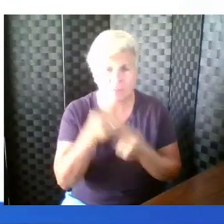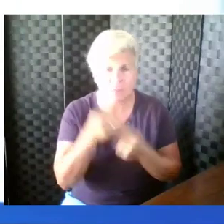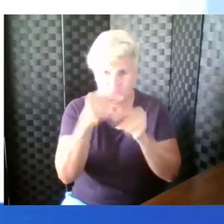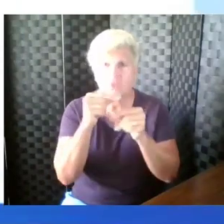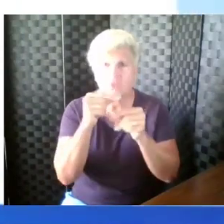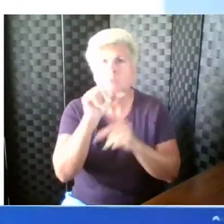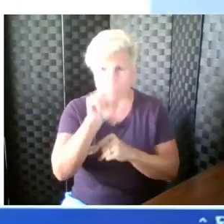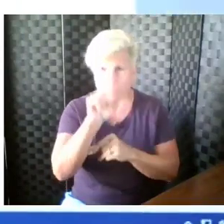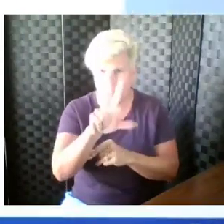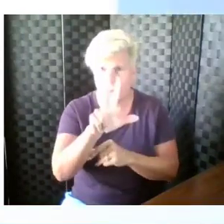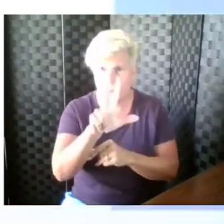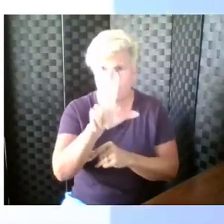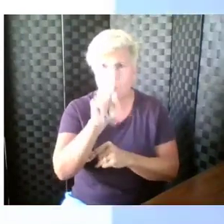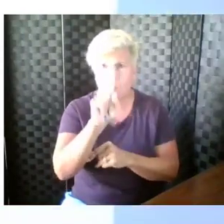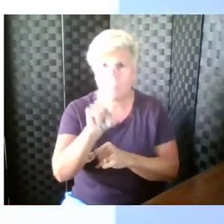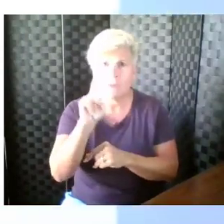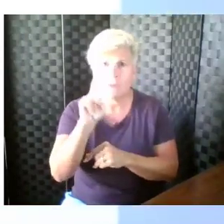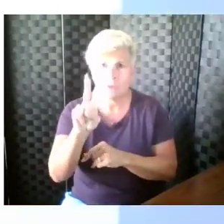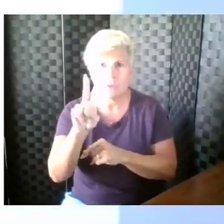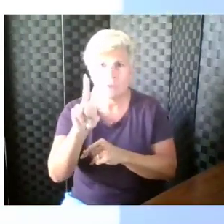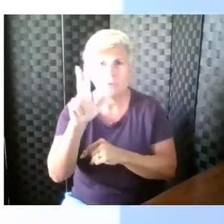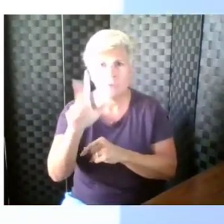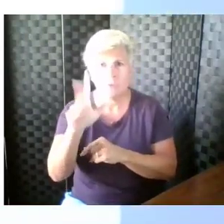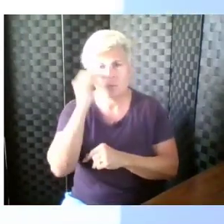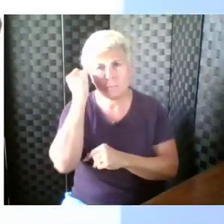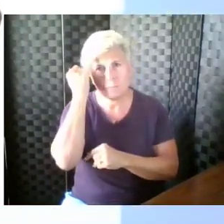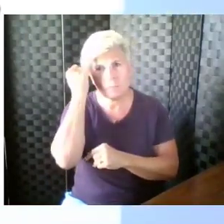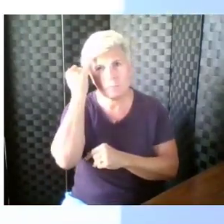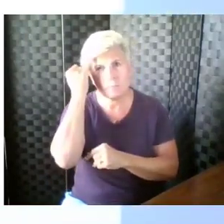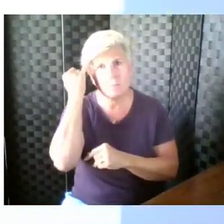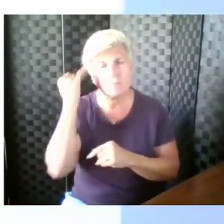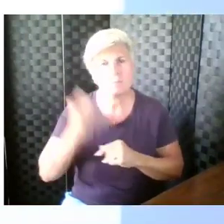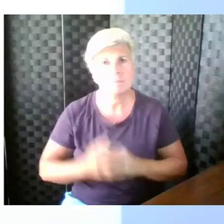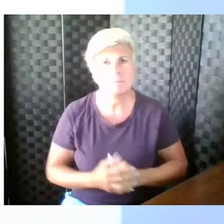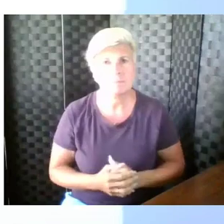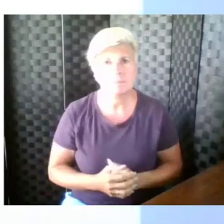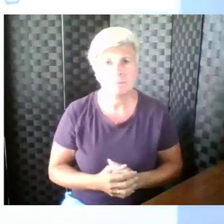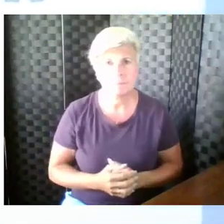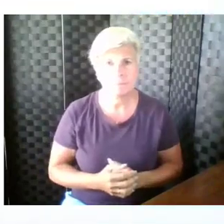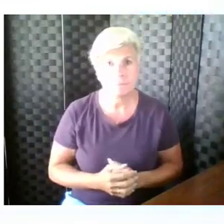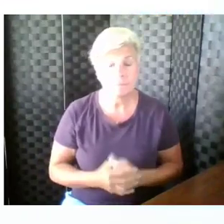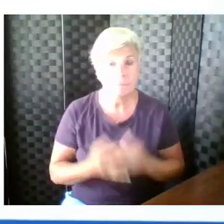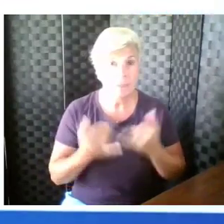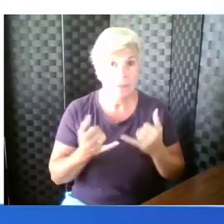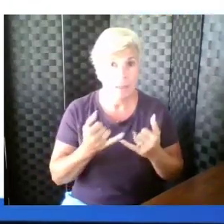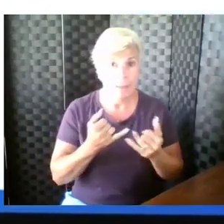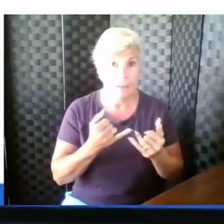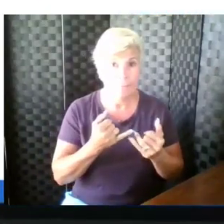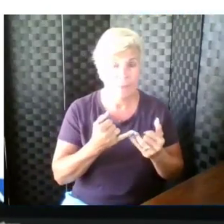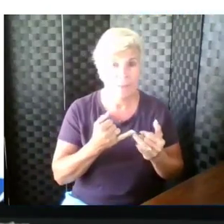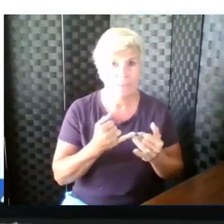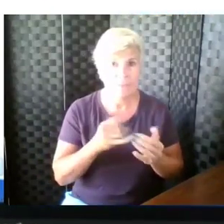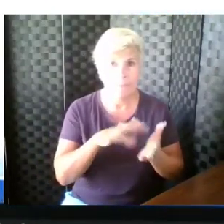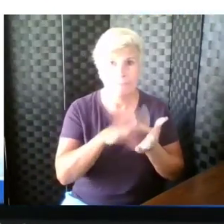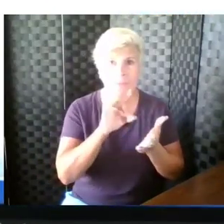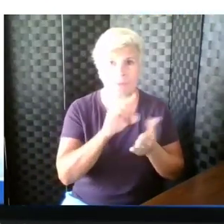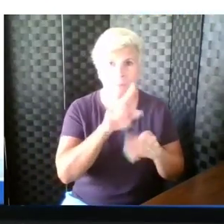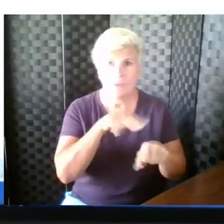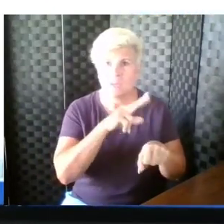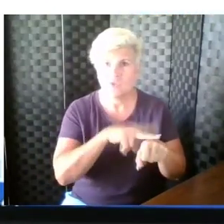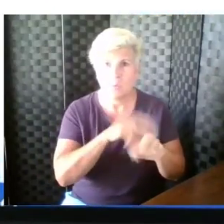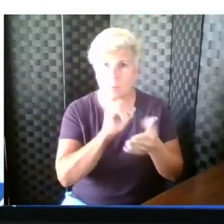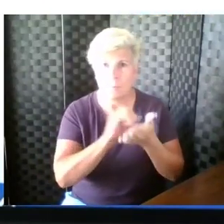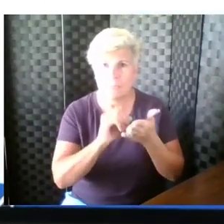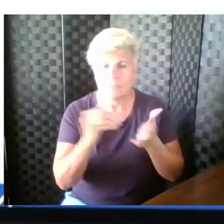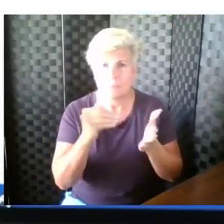Great, 3. Okay, here we go. 1, 2, 3. Okay, so I'm going to pick up my regular pencil again. You're going to do